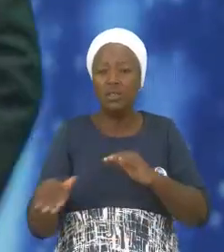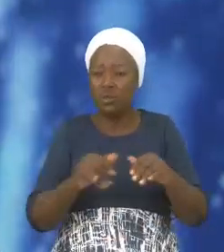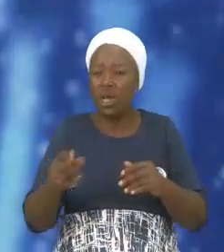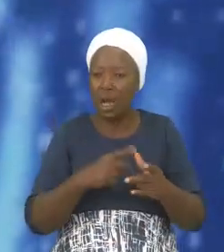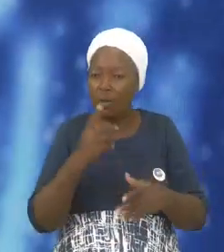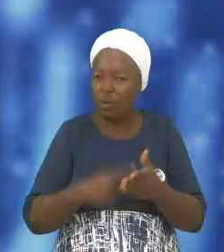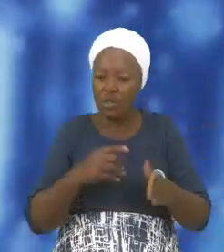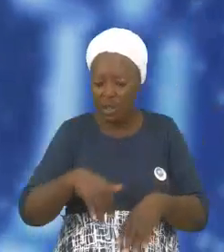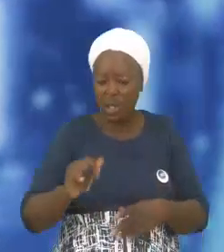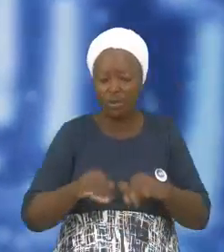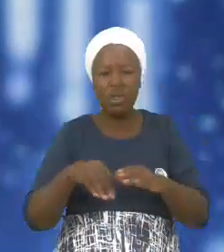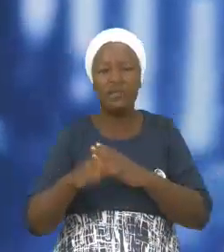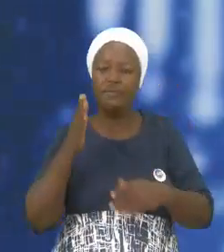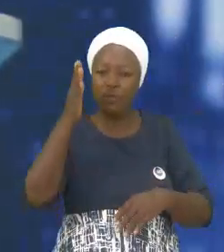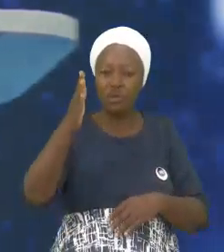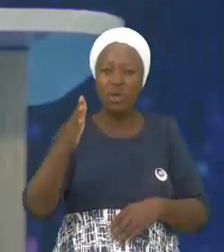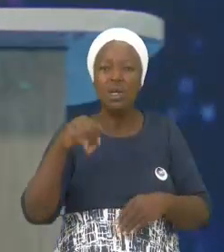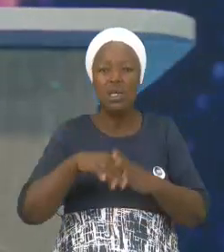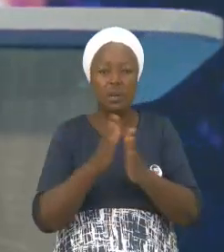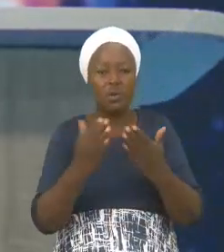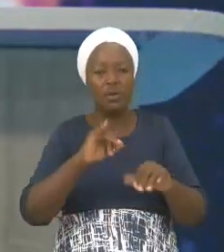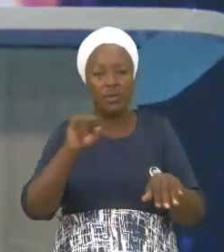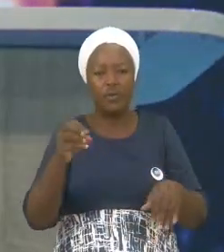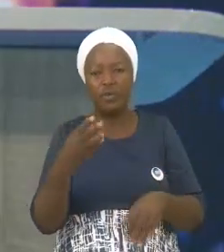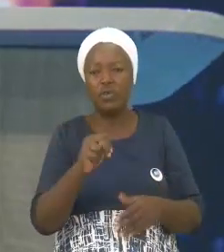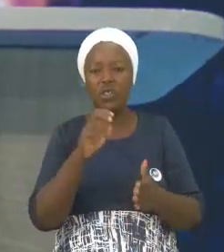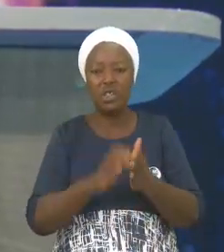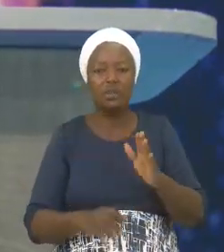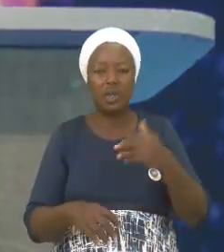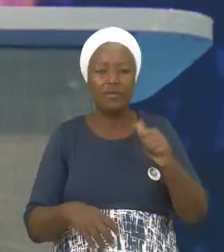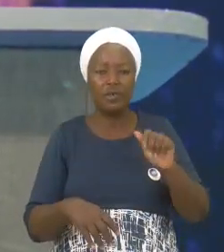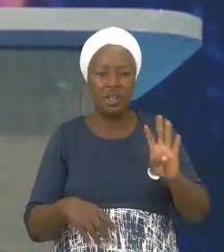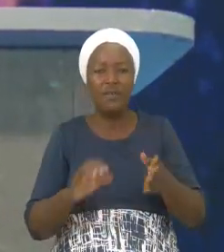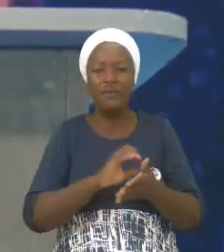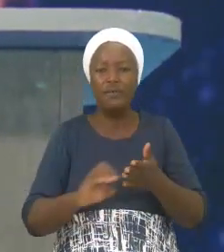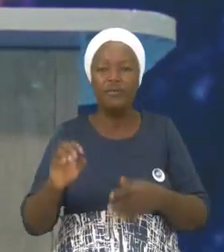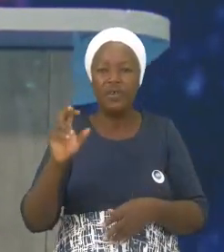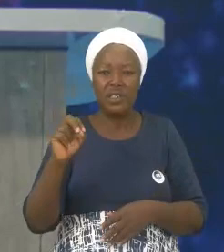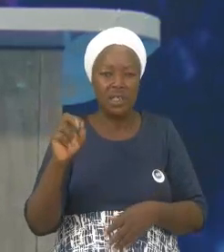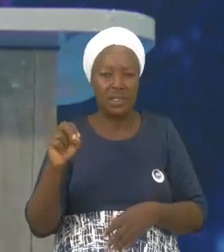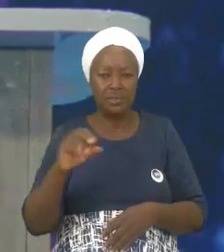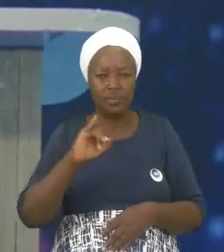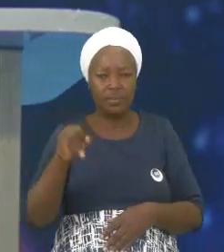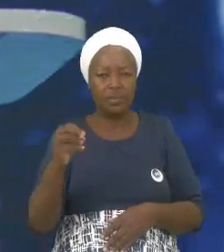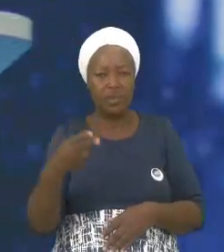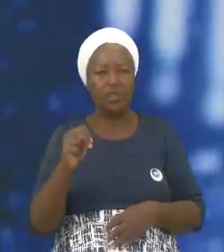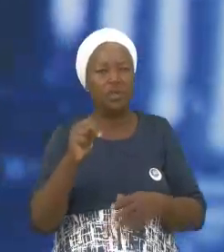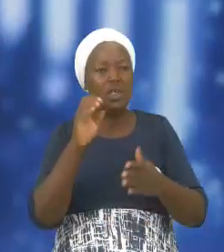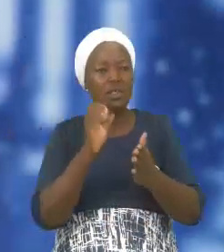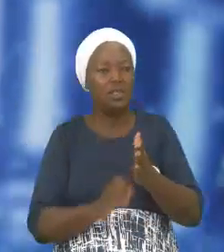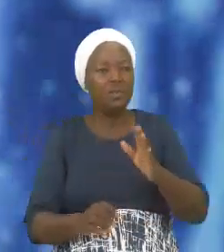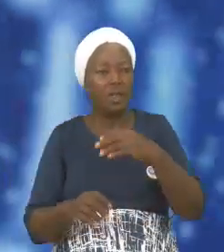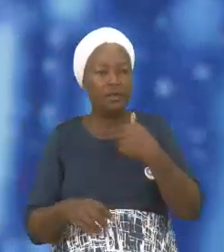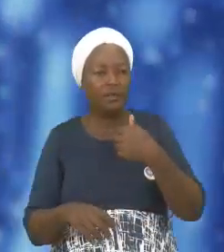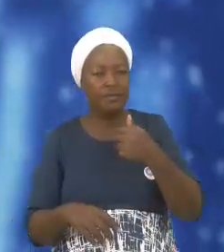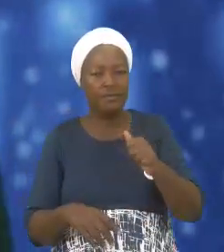far future. John chapter 14, we're looking at verse 30. John chapter 14, verse